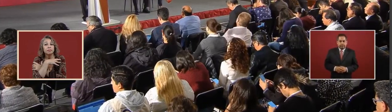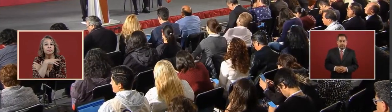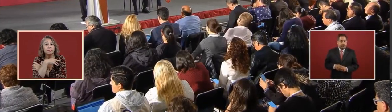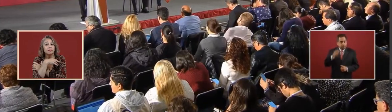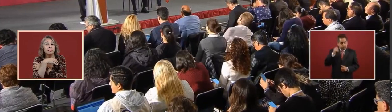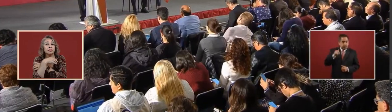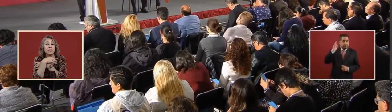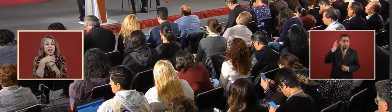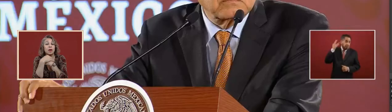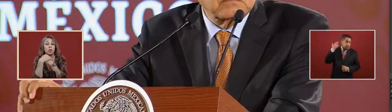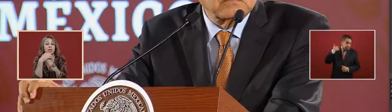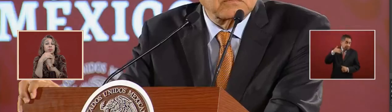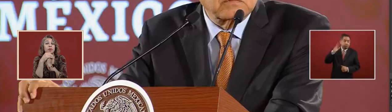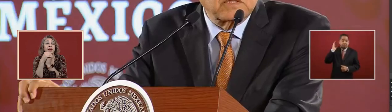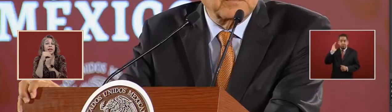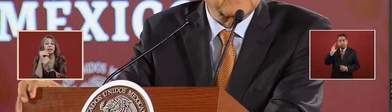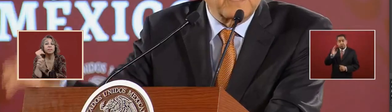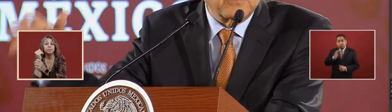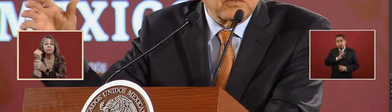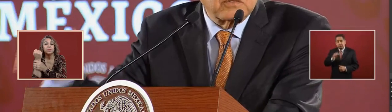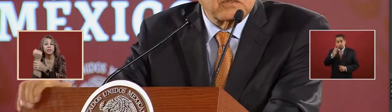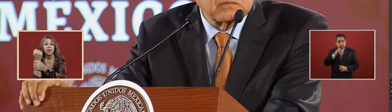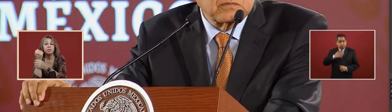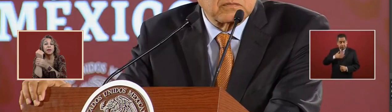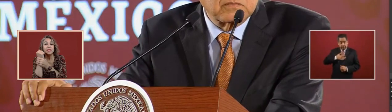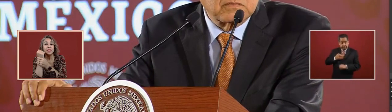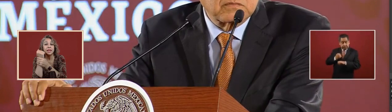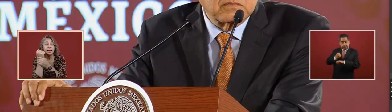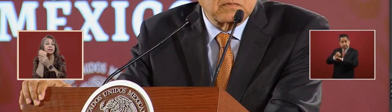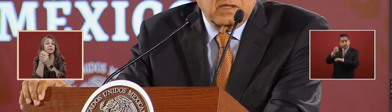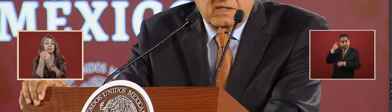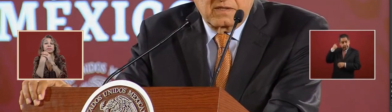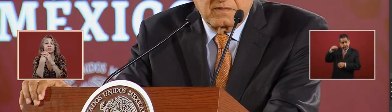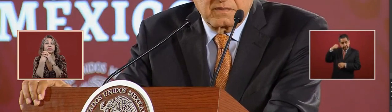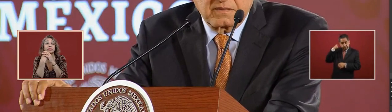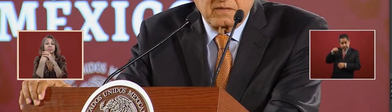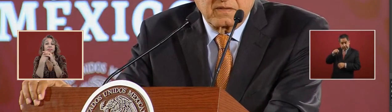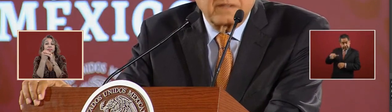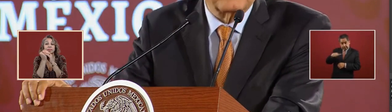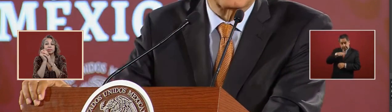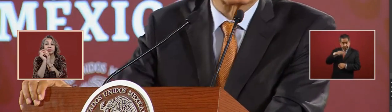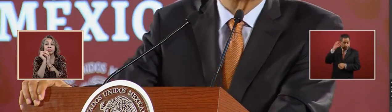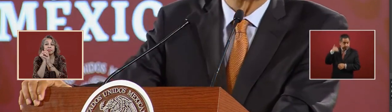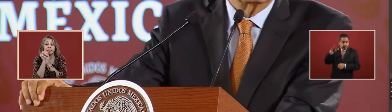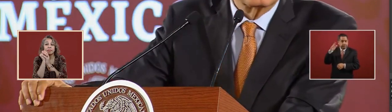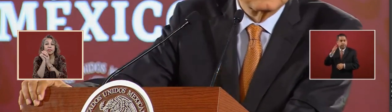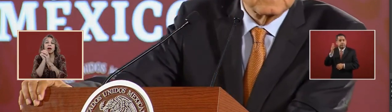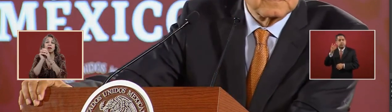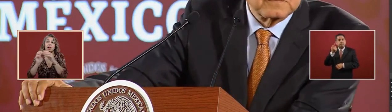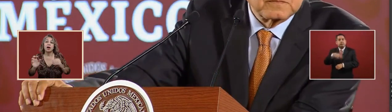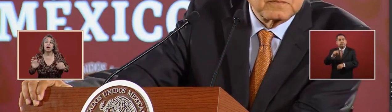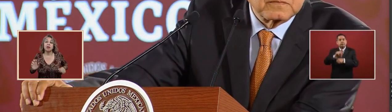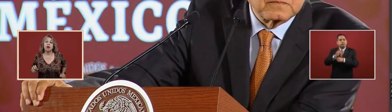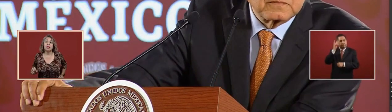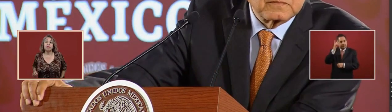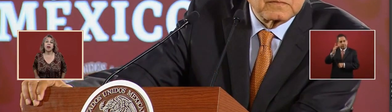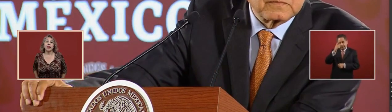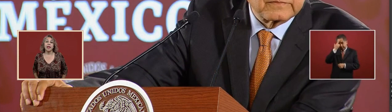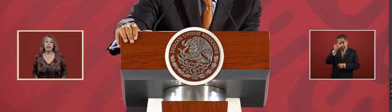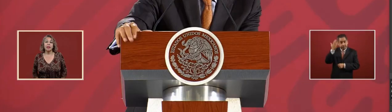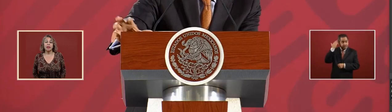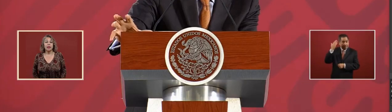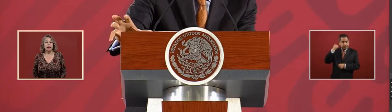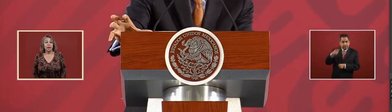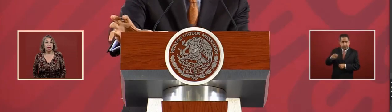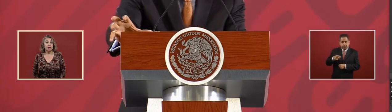Era permitido. It was permitted. En mi estado, in my state. En Semana Santa. On